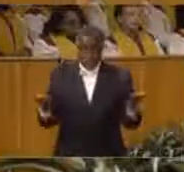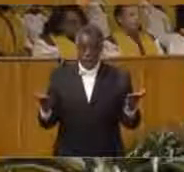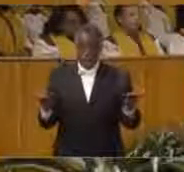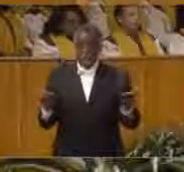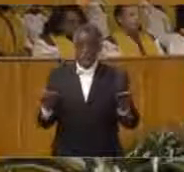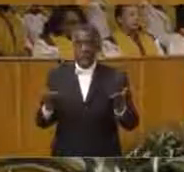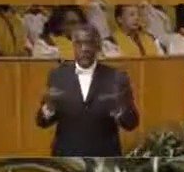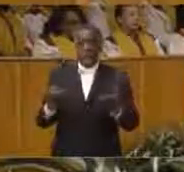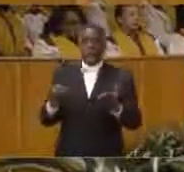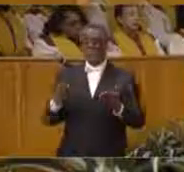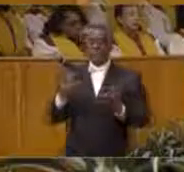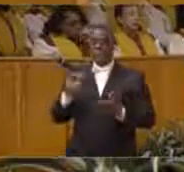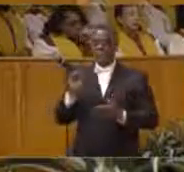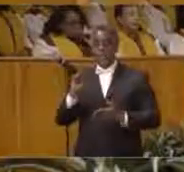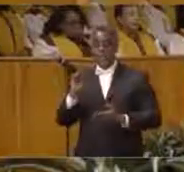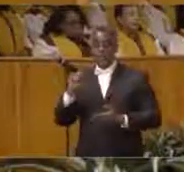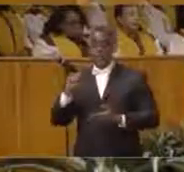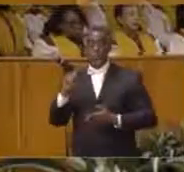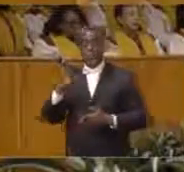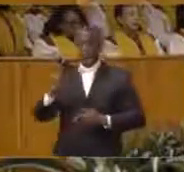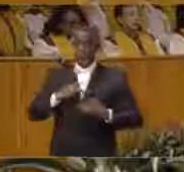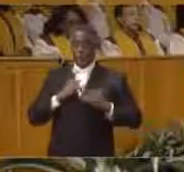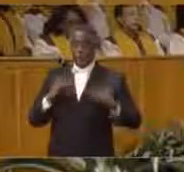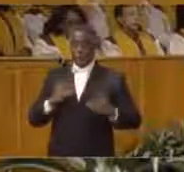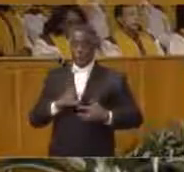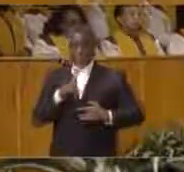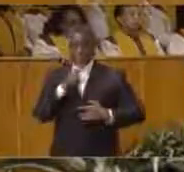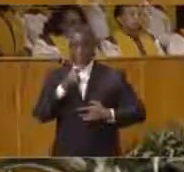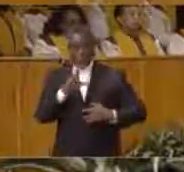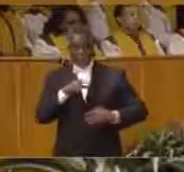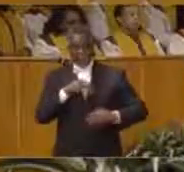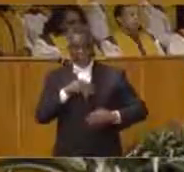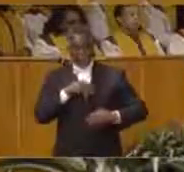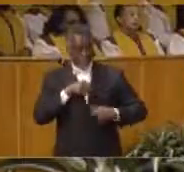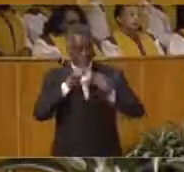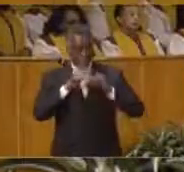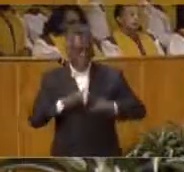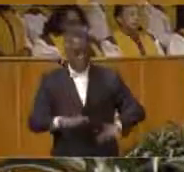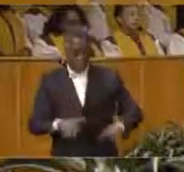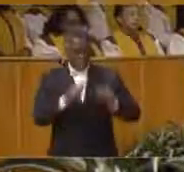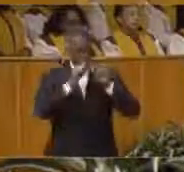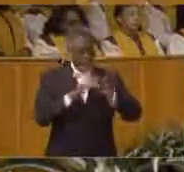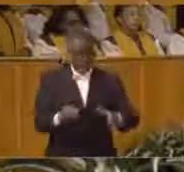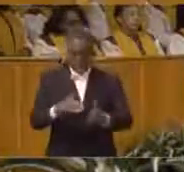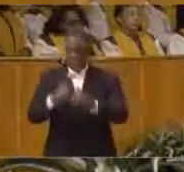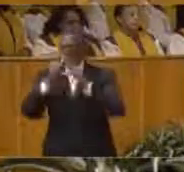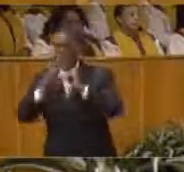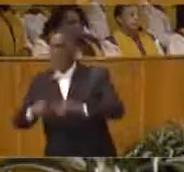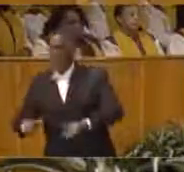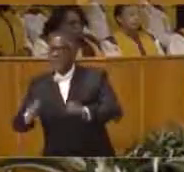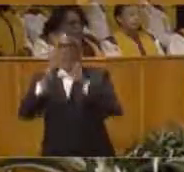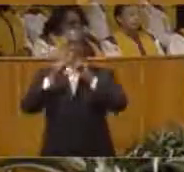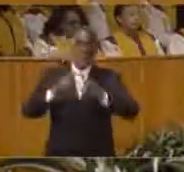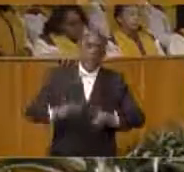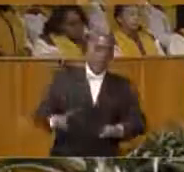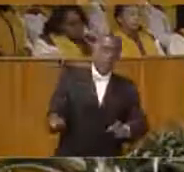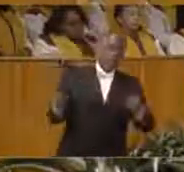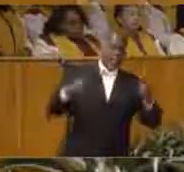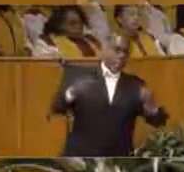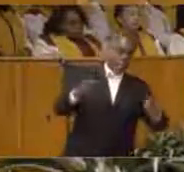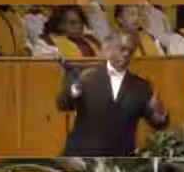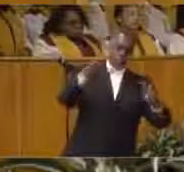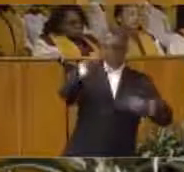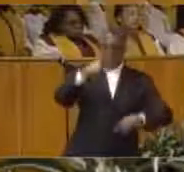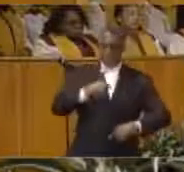is the immature heart who can be blessed and blessed and blessed and blessed and blessed and